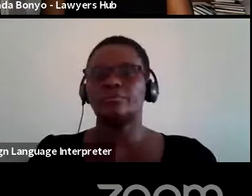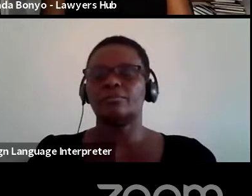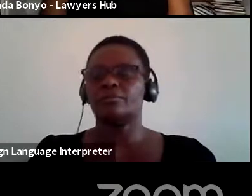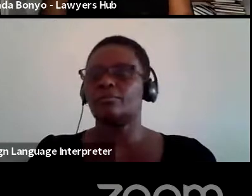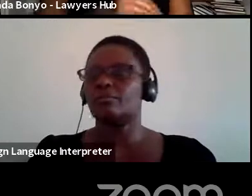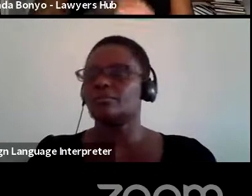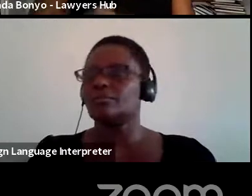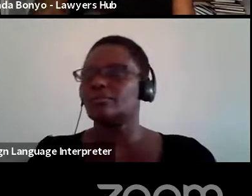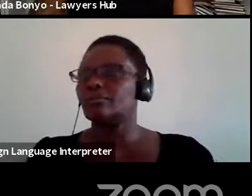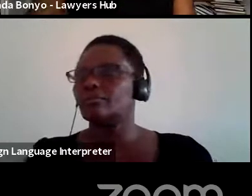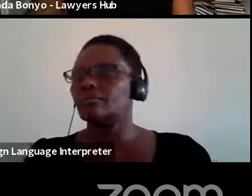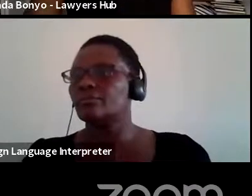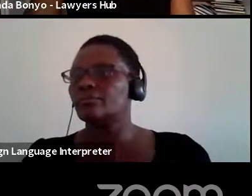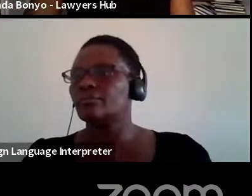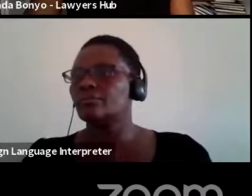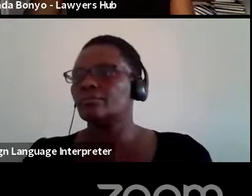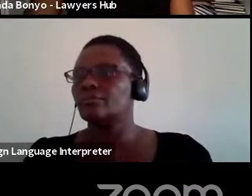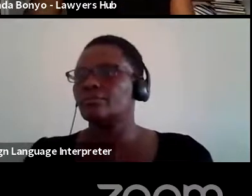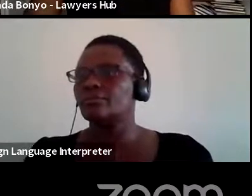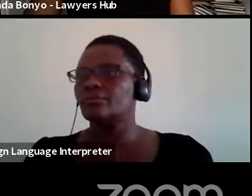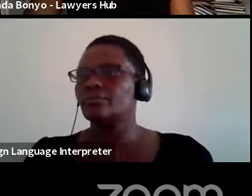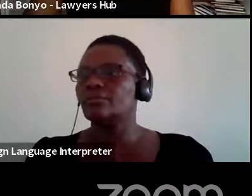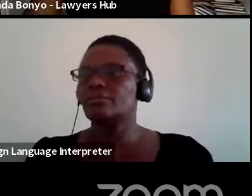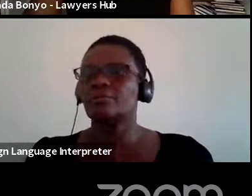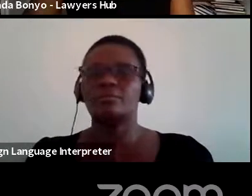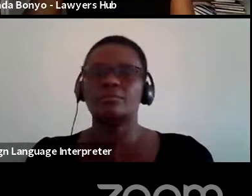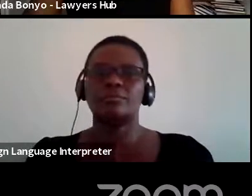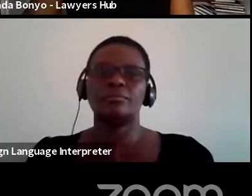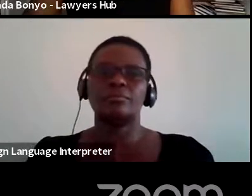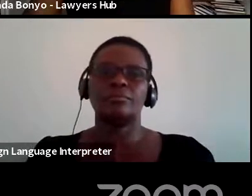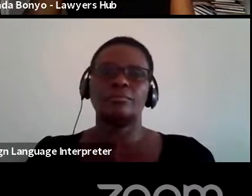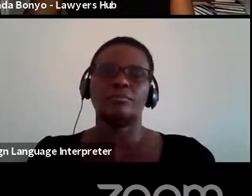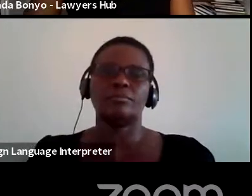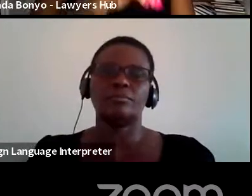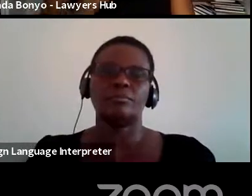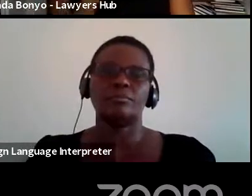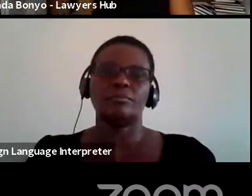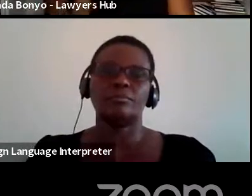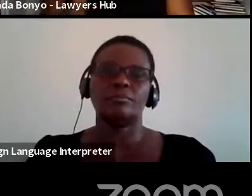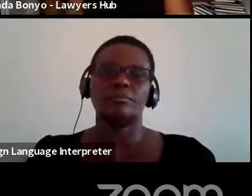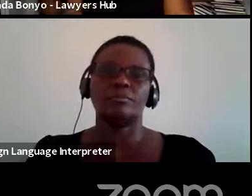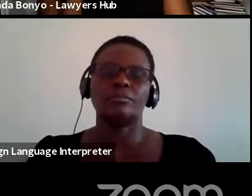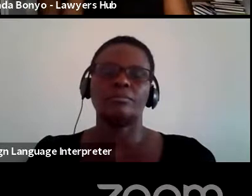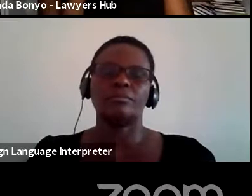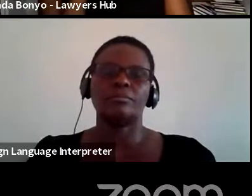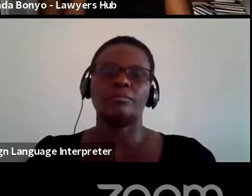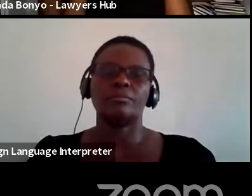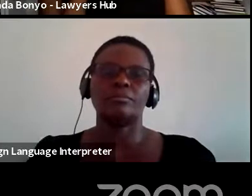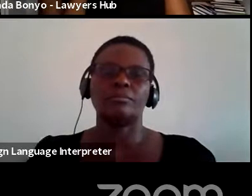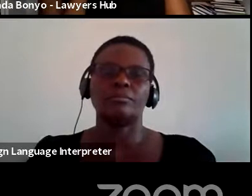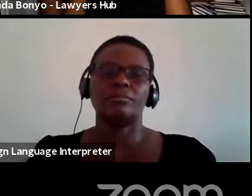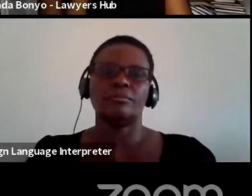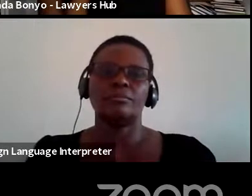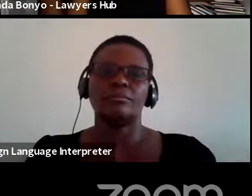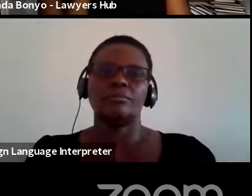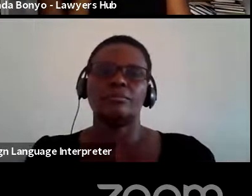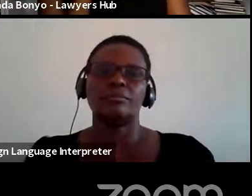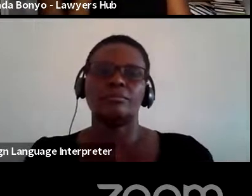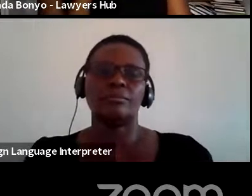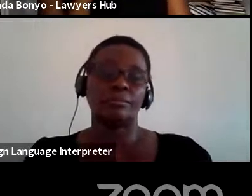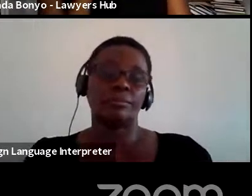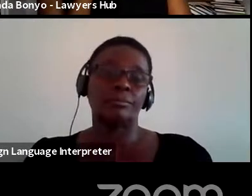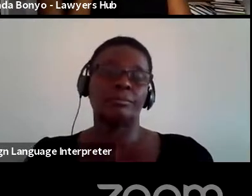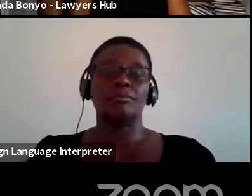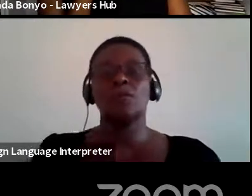David. Thank you, Tina. And I should have said, we do welcome questions as we go along.